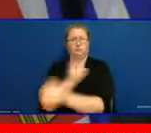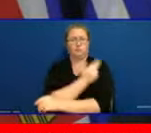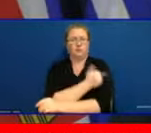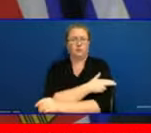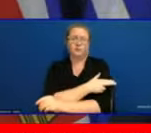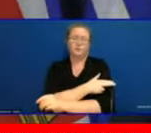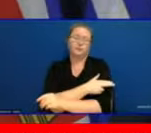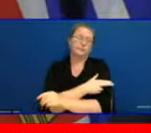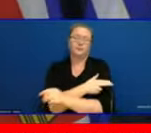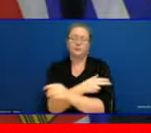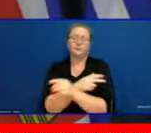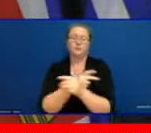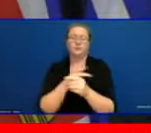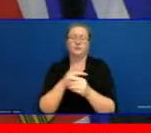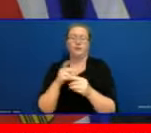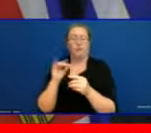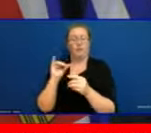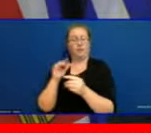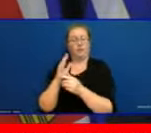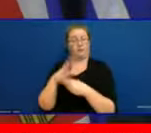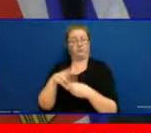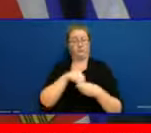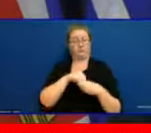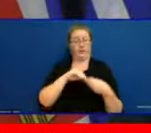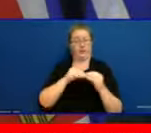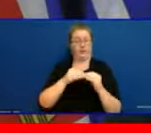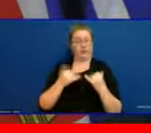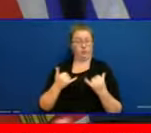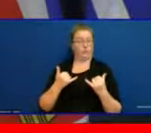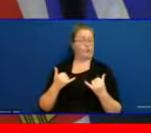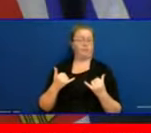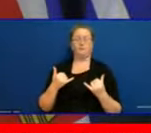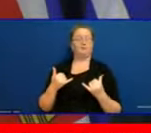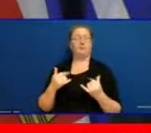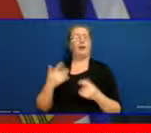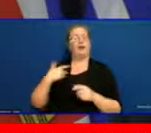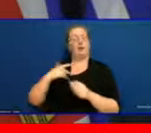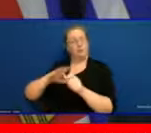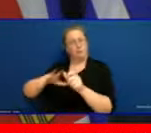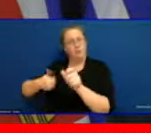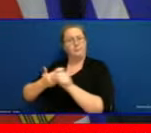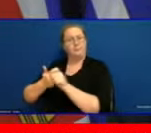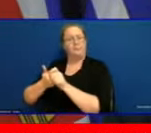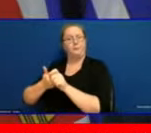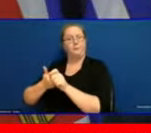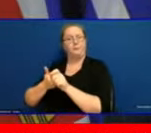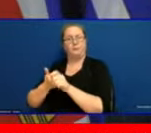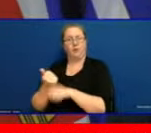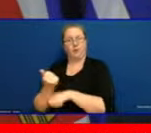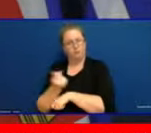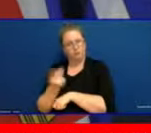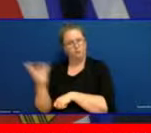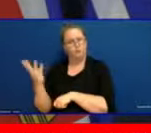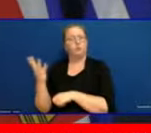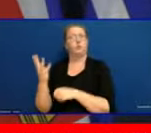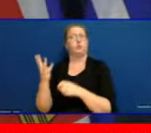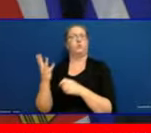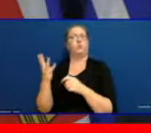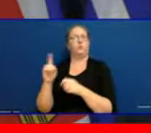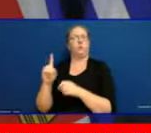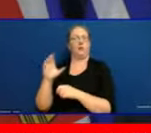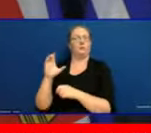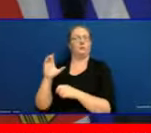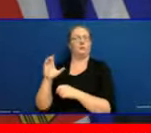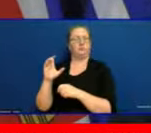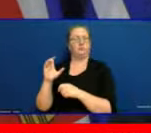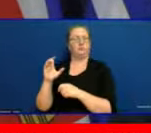cases. But those aren't part of the numbers we delivered today. Those are incremental to that, those hundreds, several hundred beds